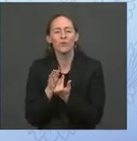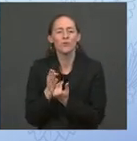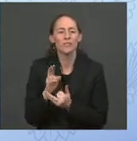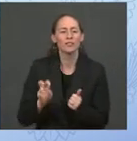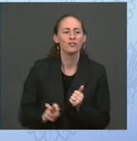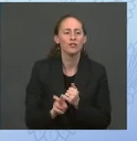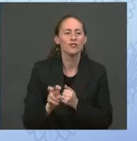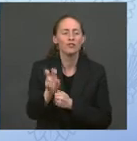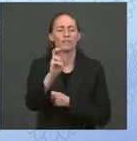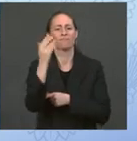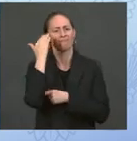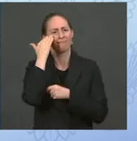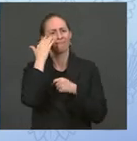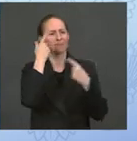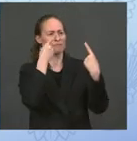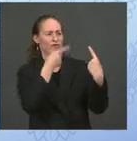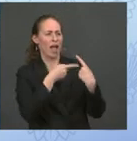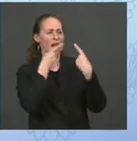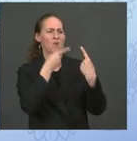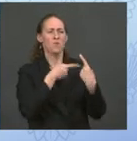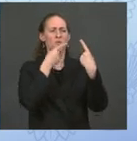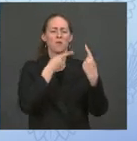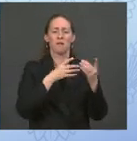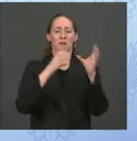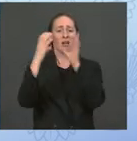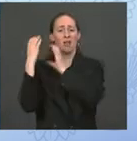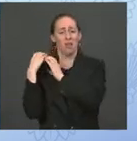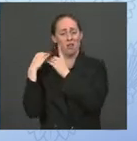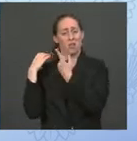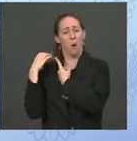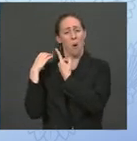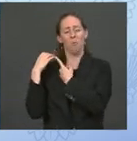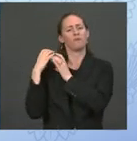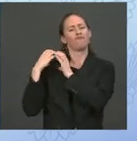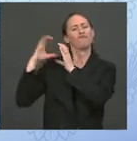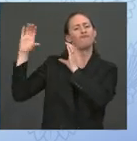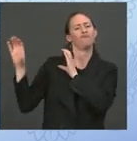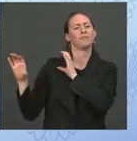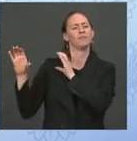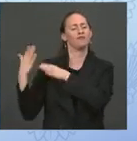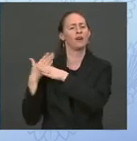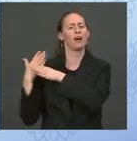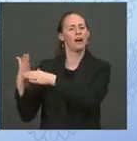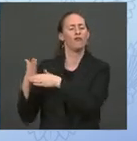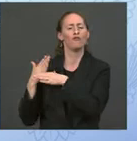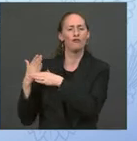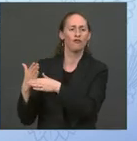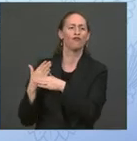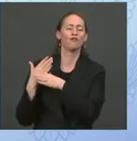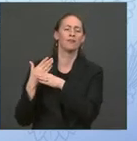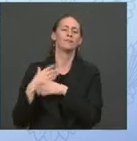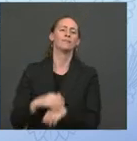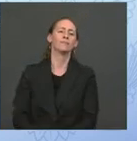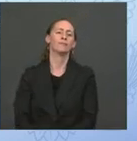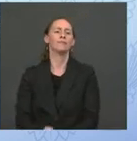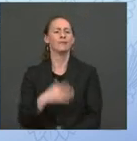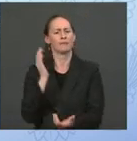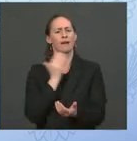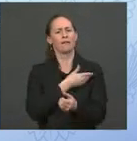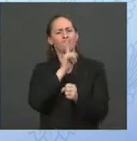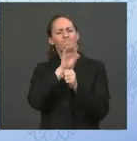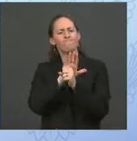to carry alone. We have remained dedicated to elevating our profession. The road we pave today will lead us to the